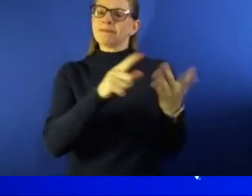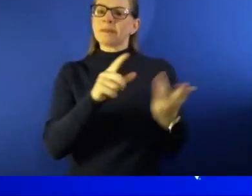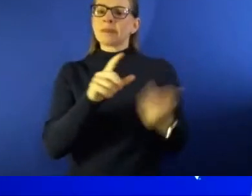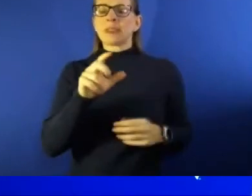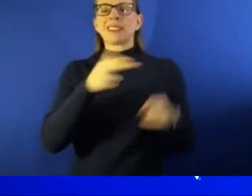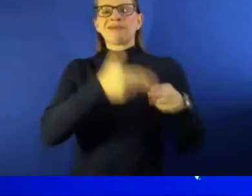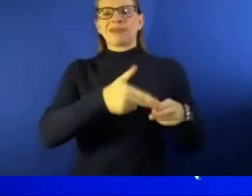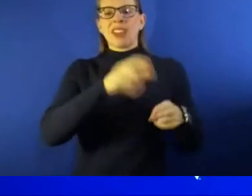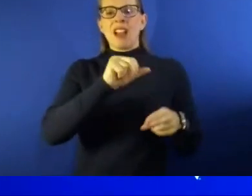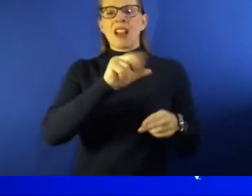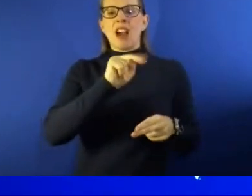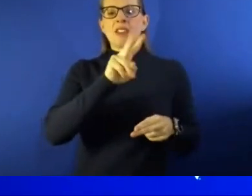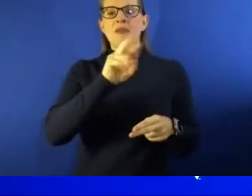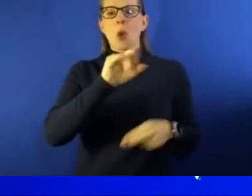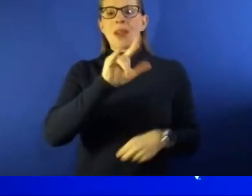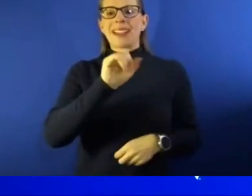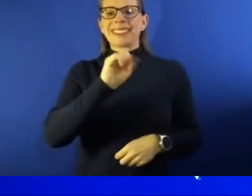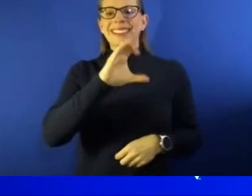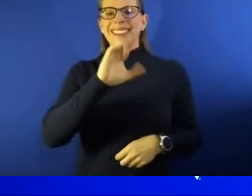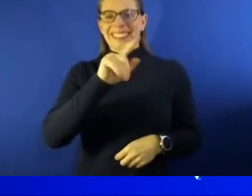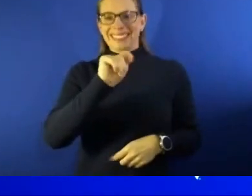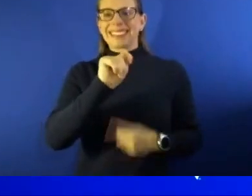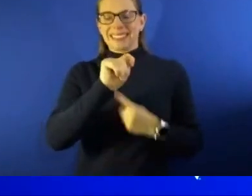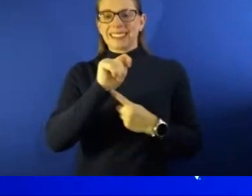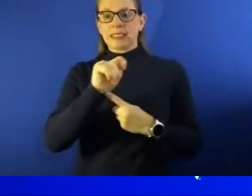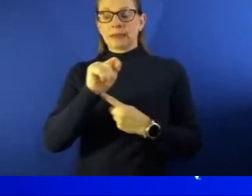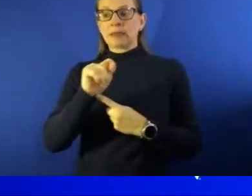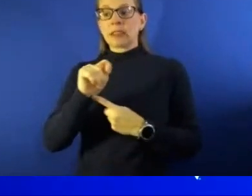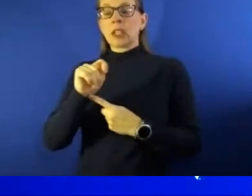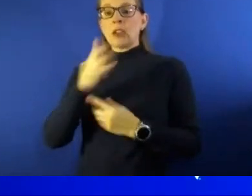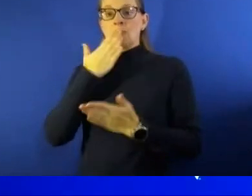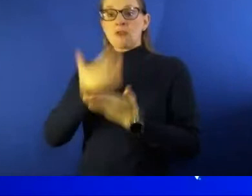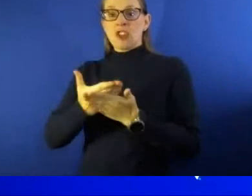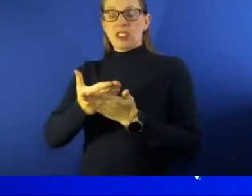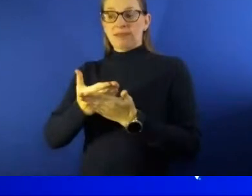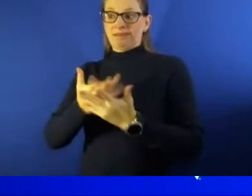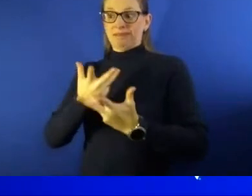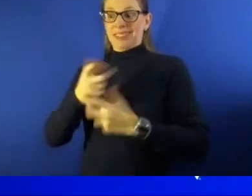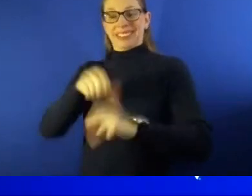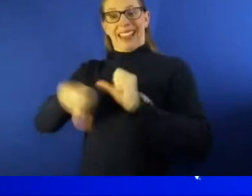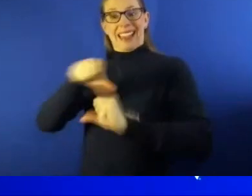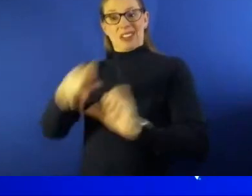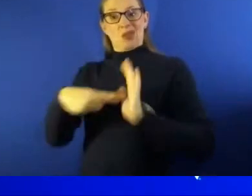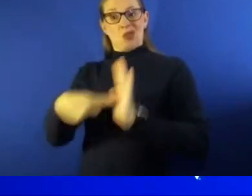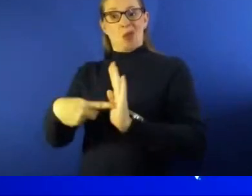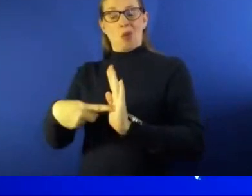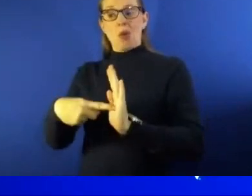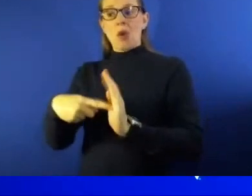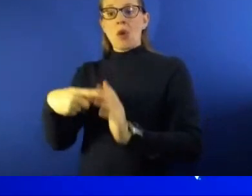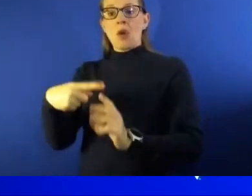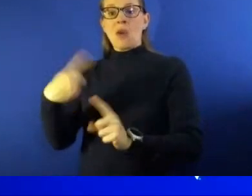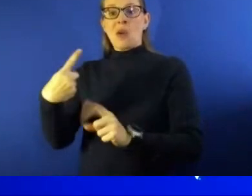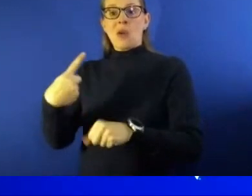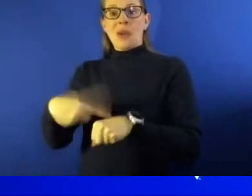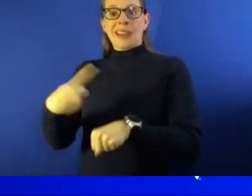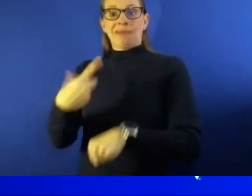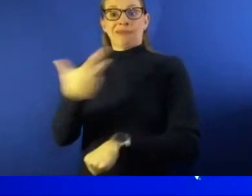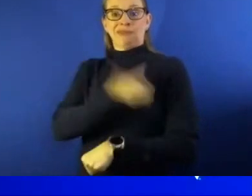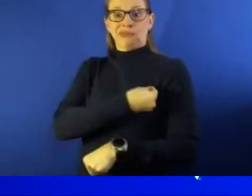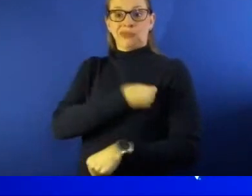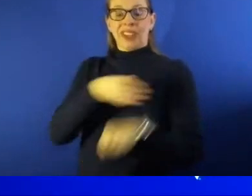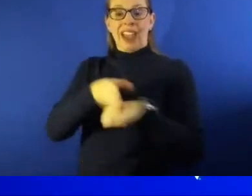think we do have good basic science research showing that those people that get at least one dose of vaccine after